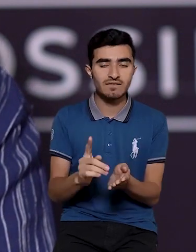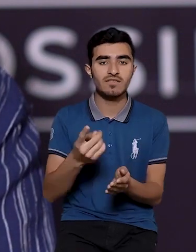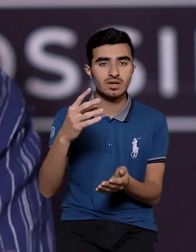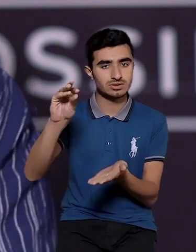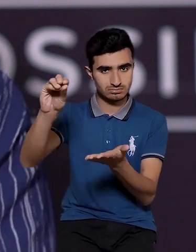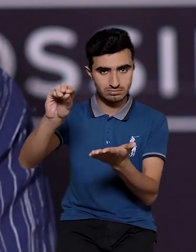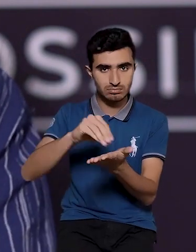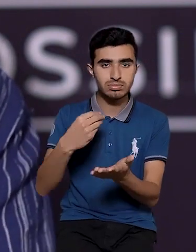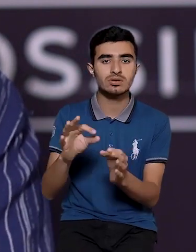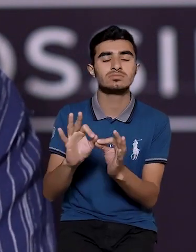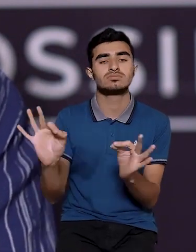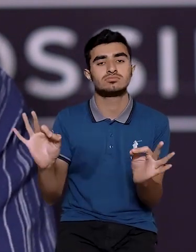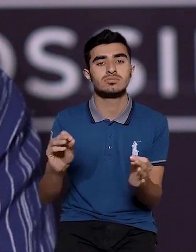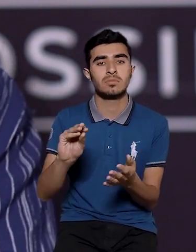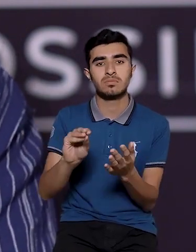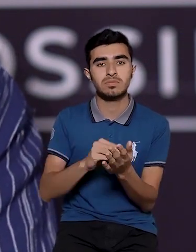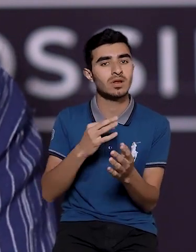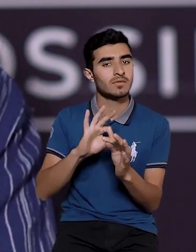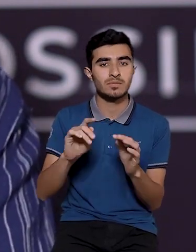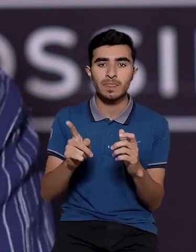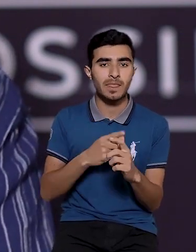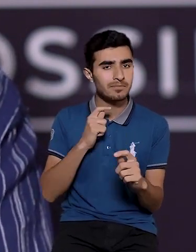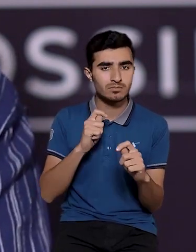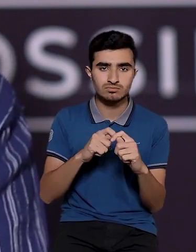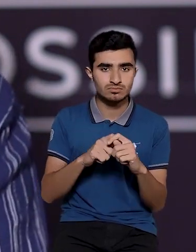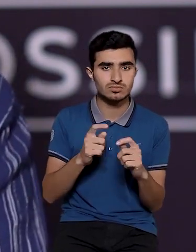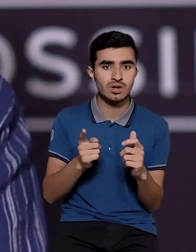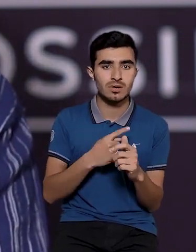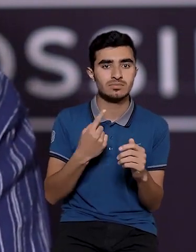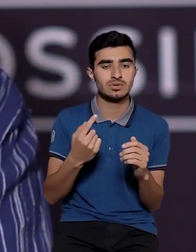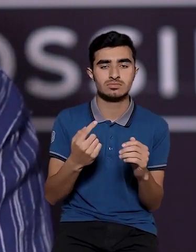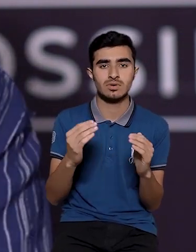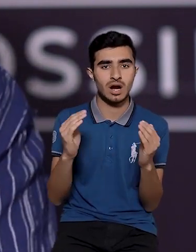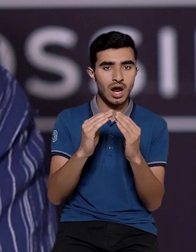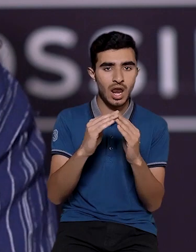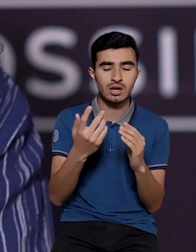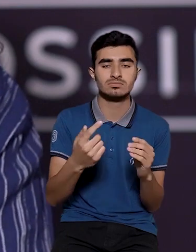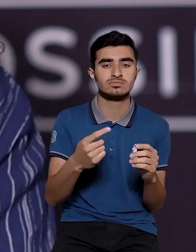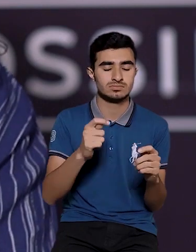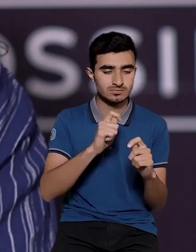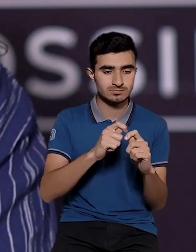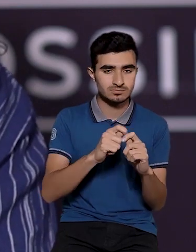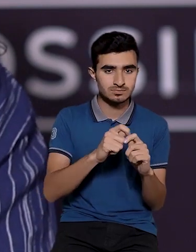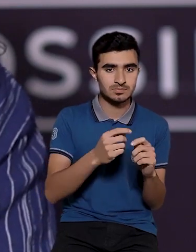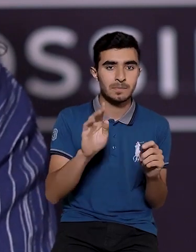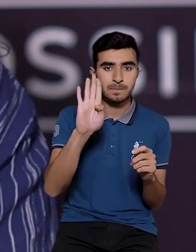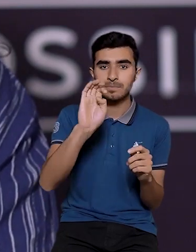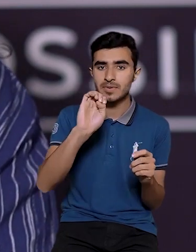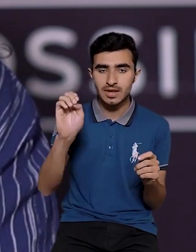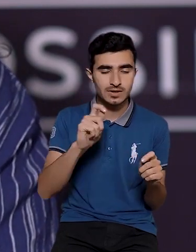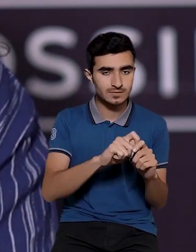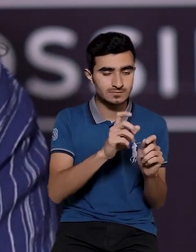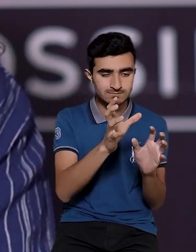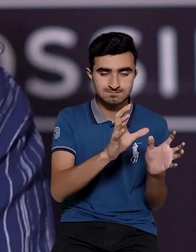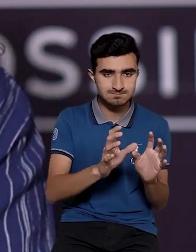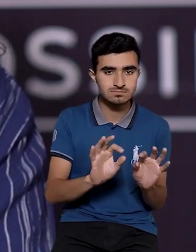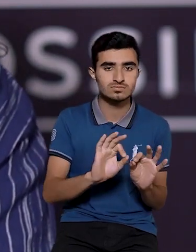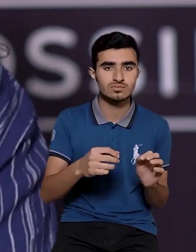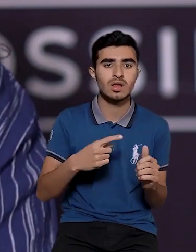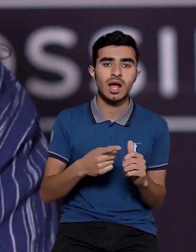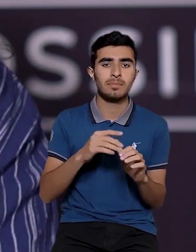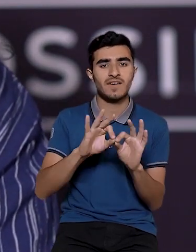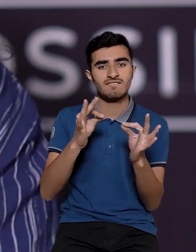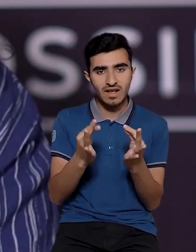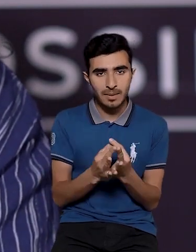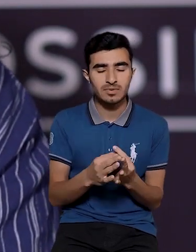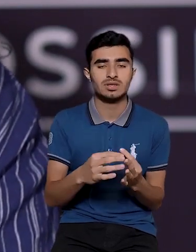know, I was getting honey for myself and my family, and people wanted honey. People like my friends, they'd come to me and say,